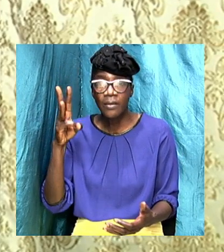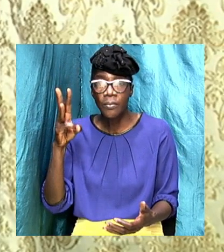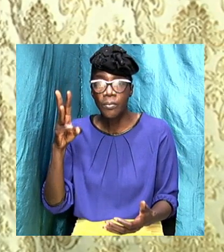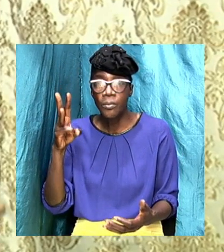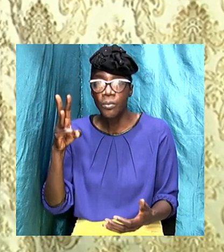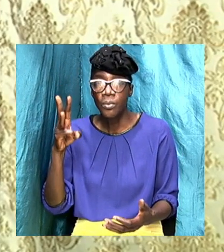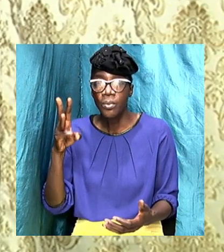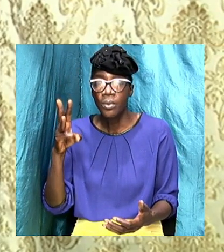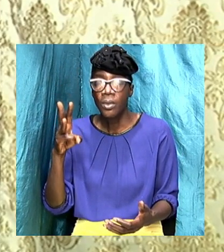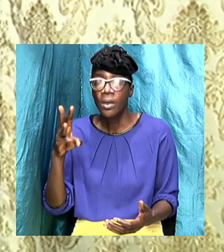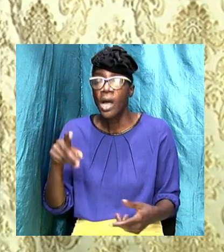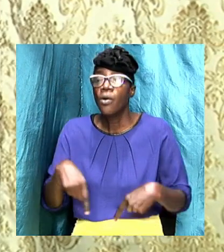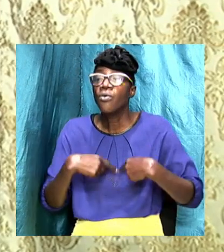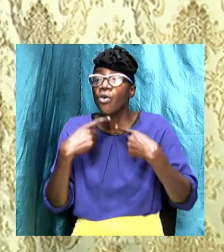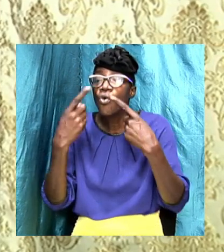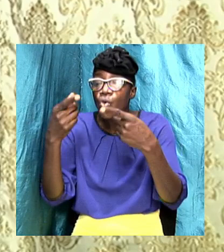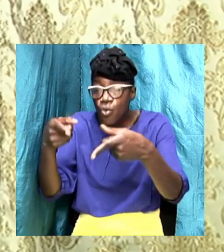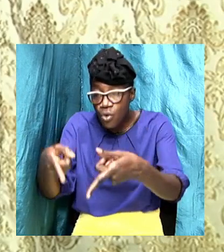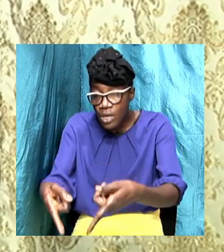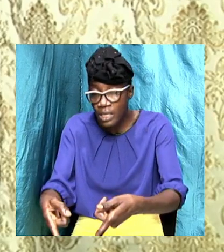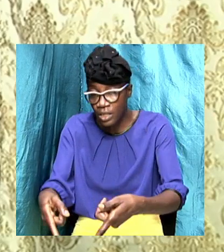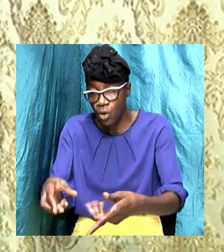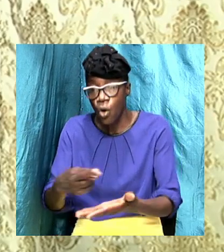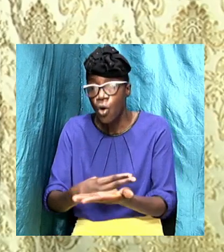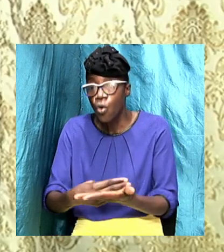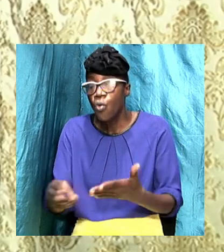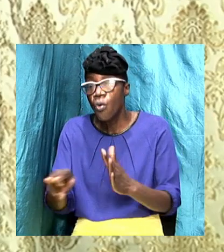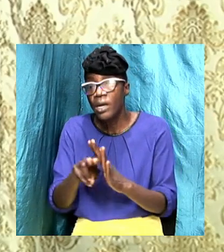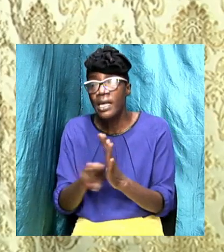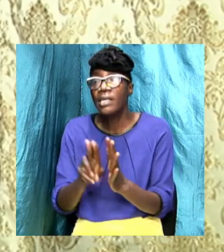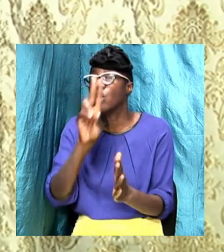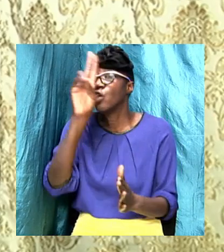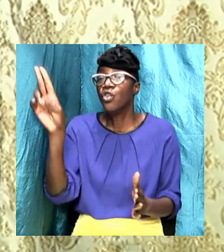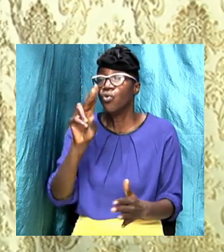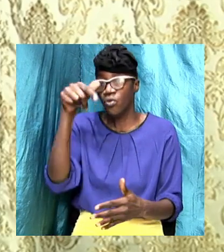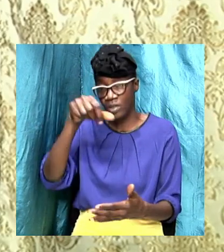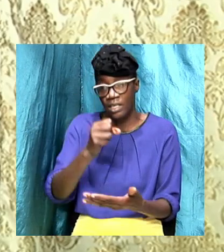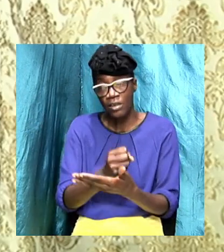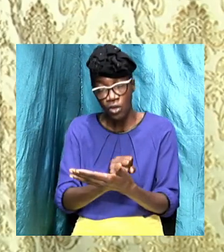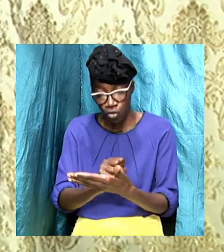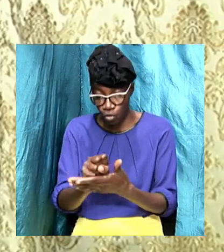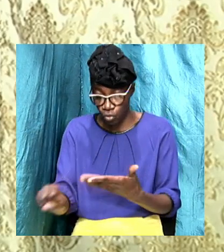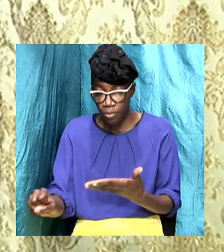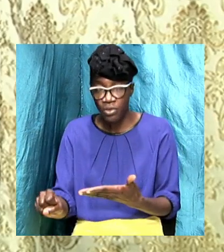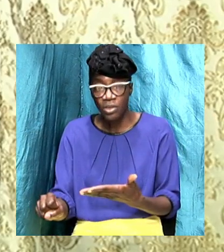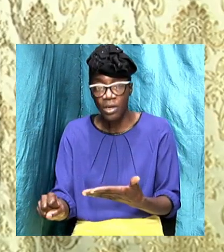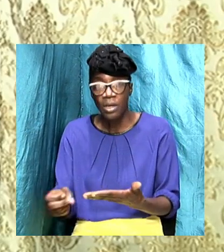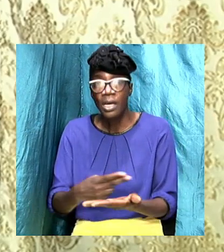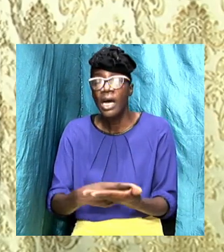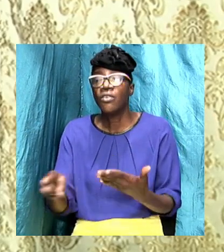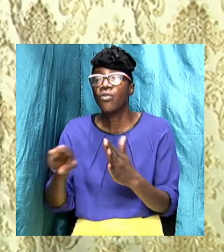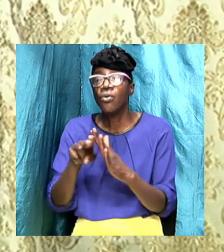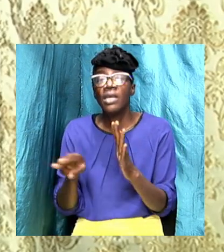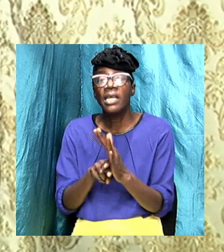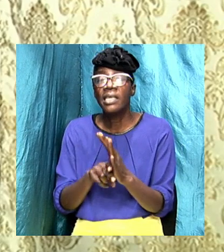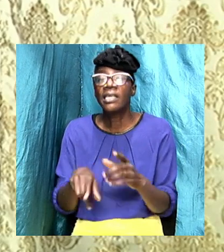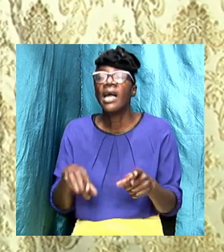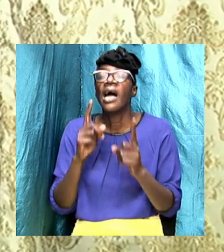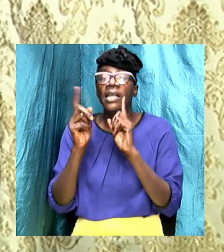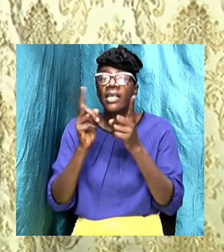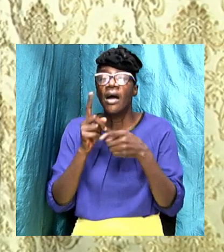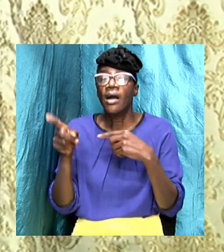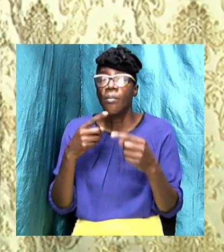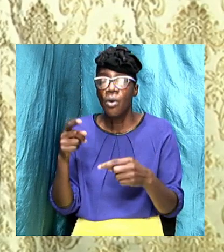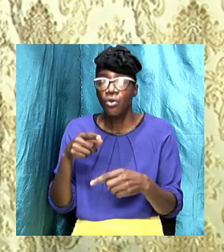down into holiness, we are going to use this scripture as the reference, and we are going to get into the scripture, and we are going to talk about